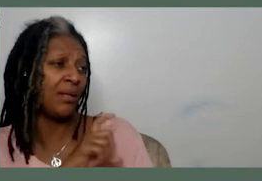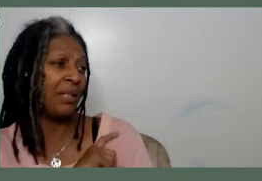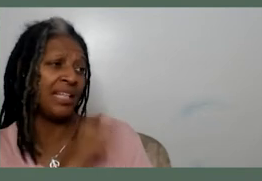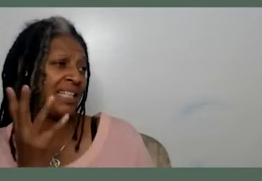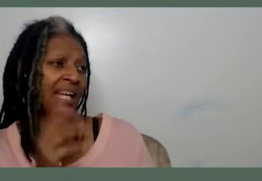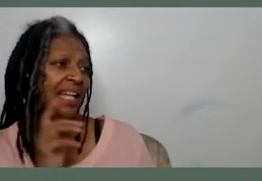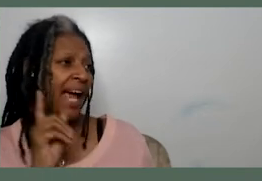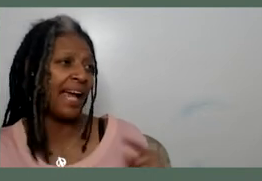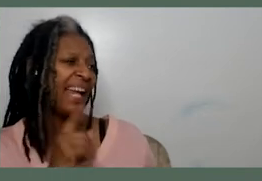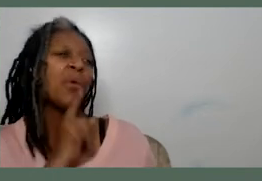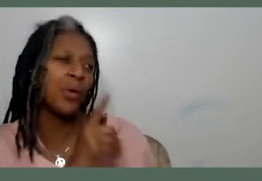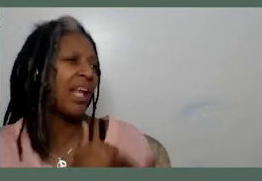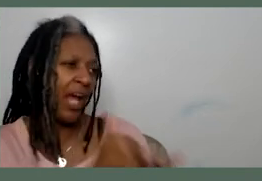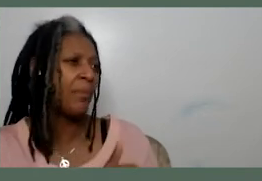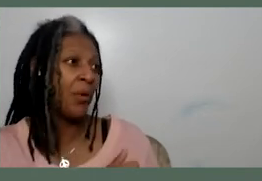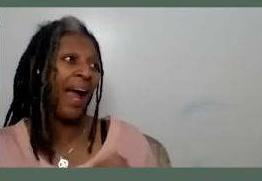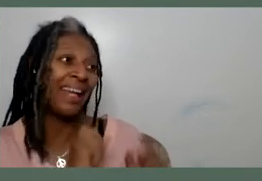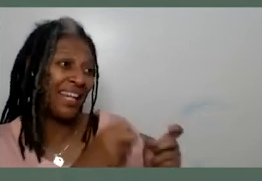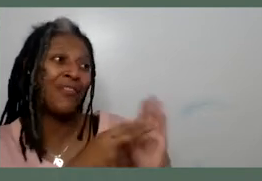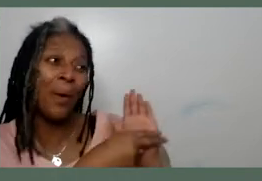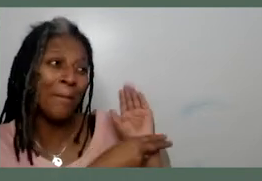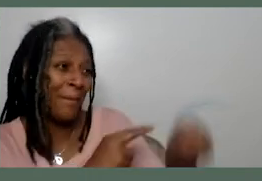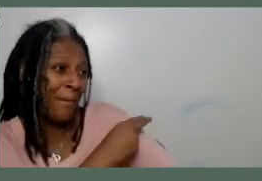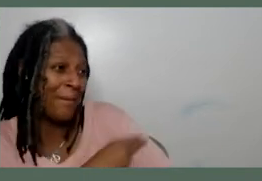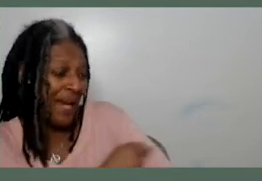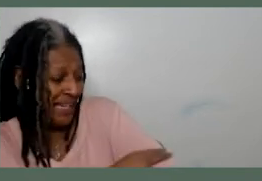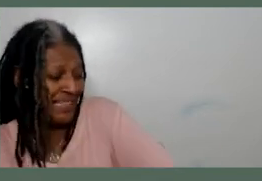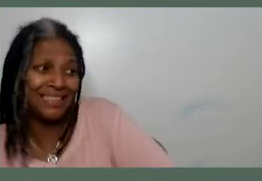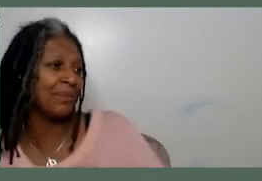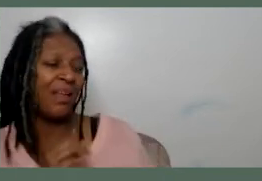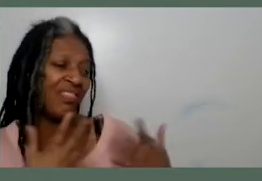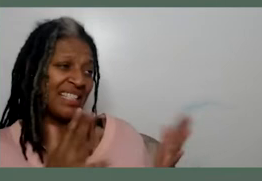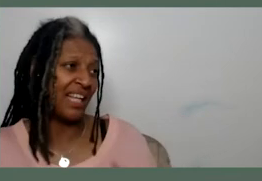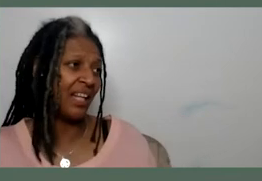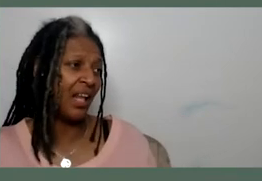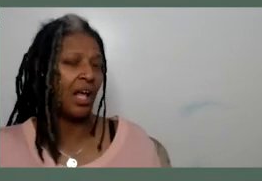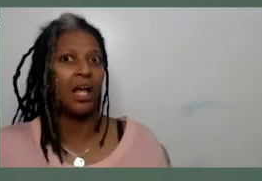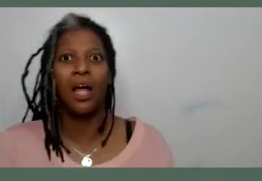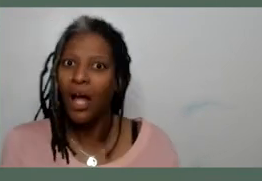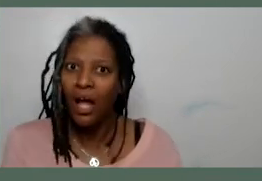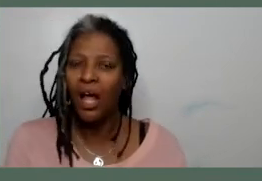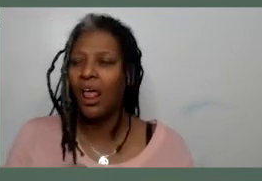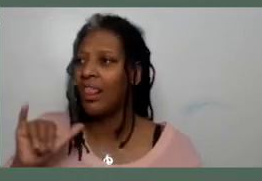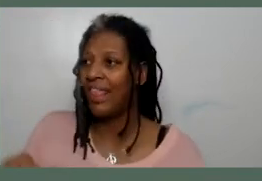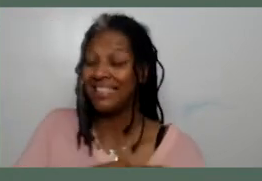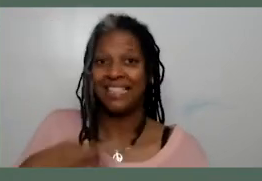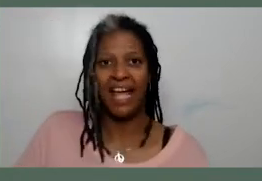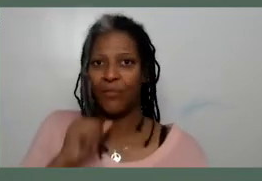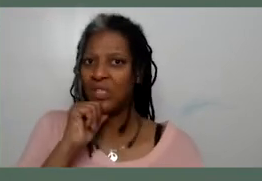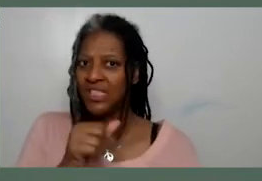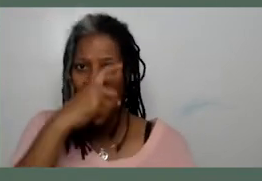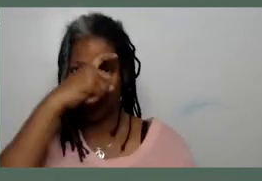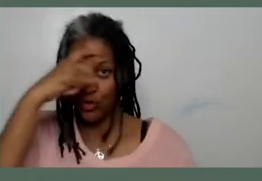you up and send you home. That hospital staff were not trauma-informed, and they were not trauma-informed when that woman gave birth. They